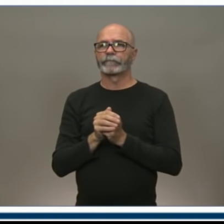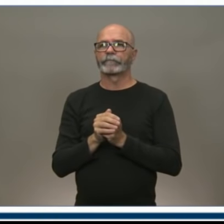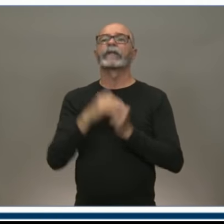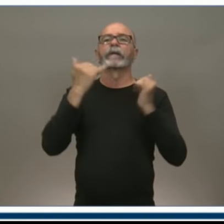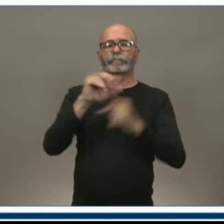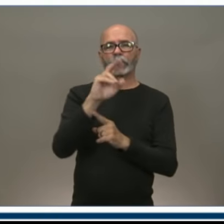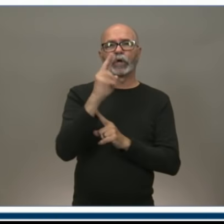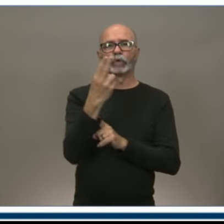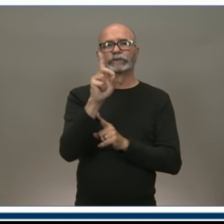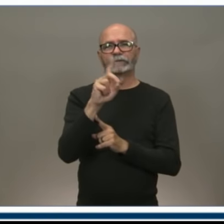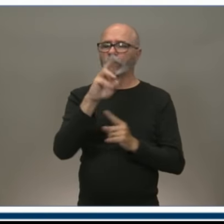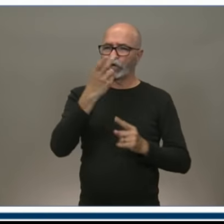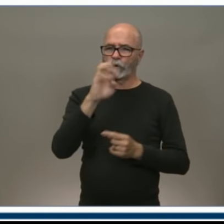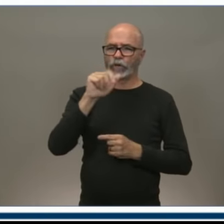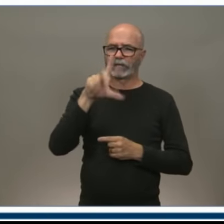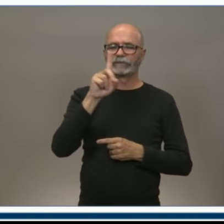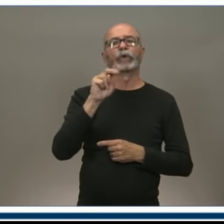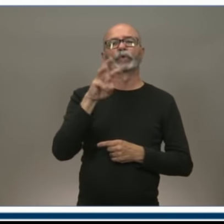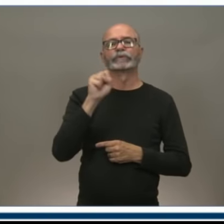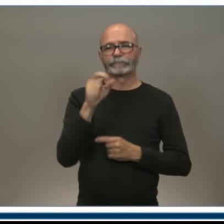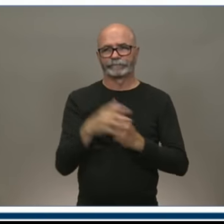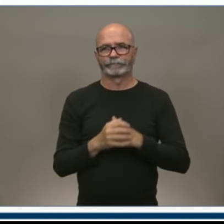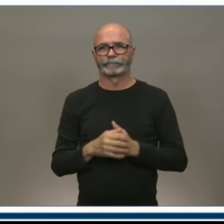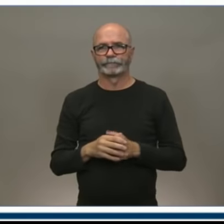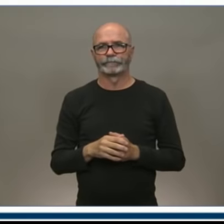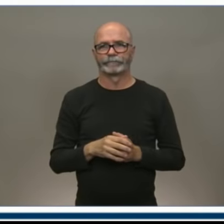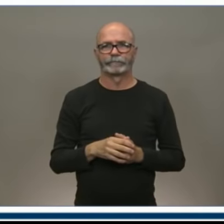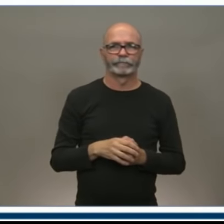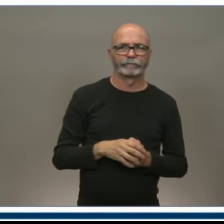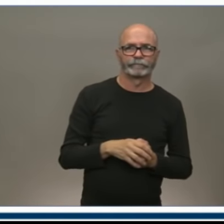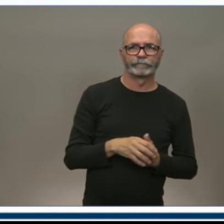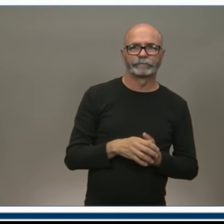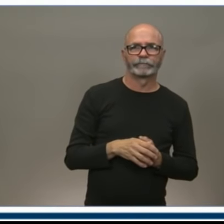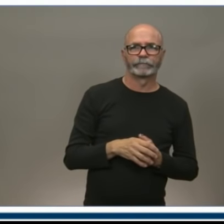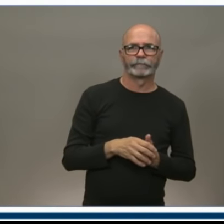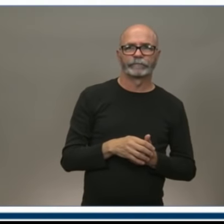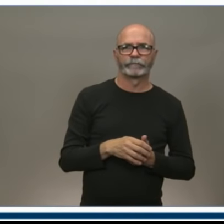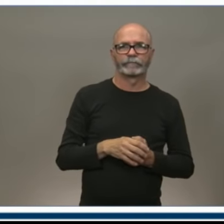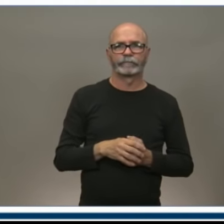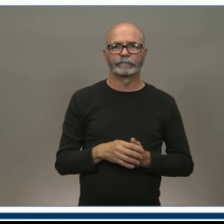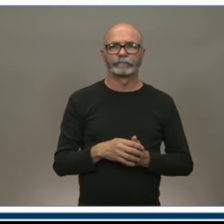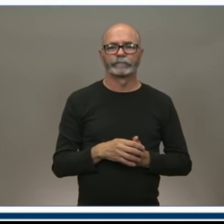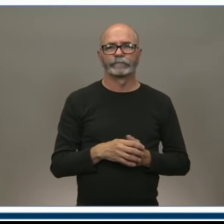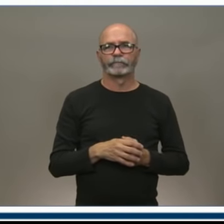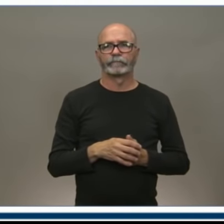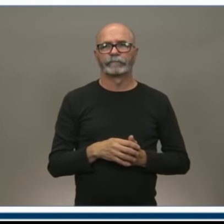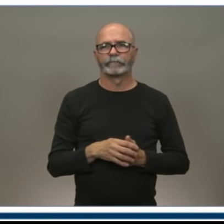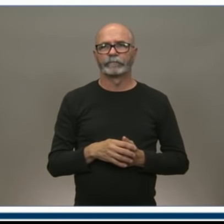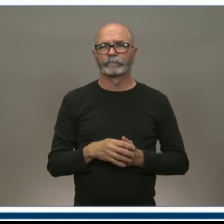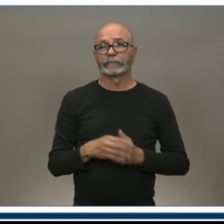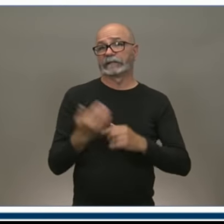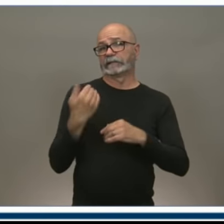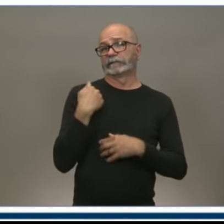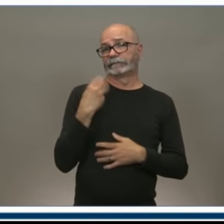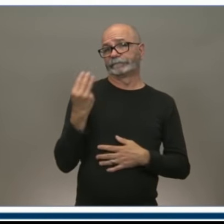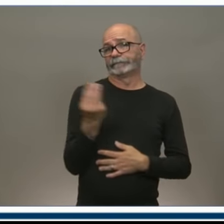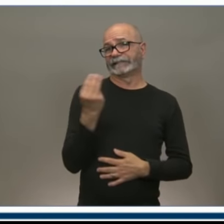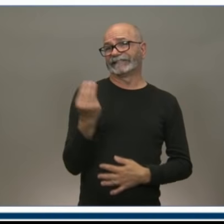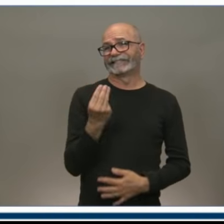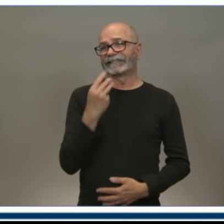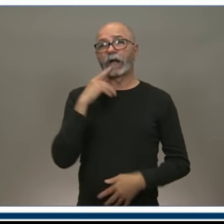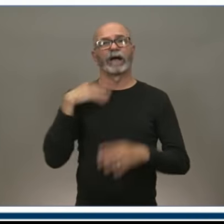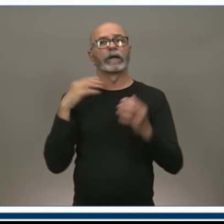On Monday, you said that you've made changes so that people without health insurance can get a COVID test at no cost. I was just